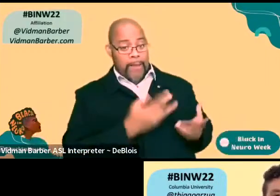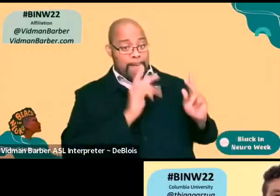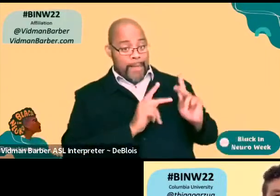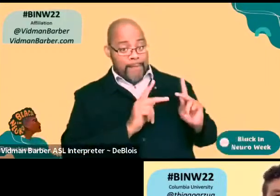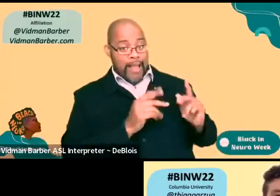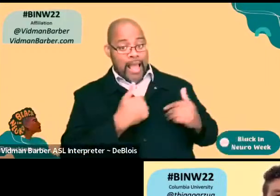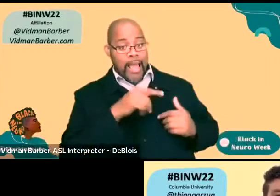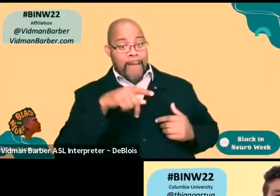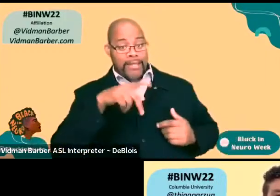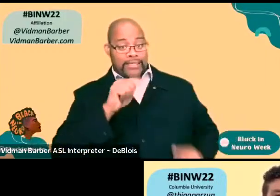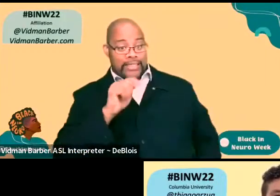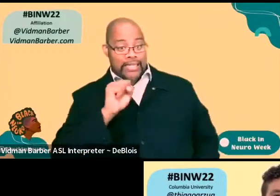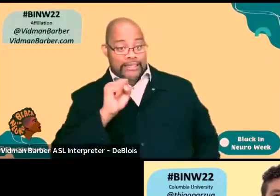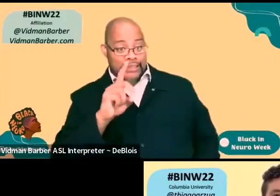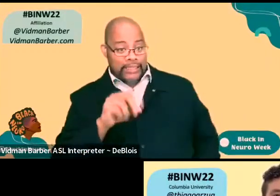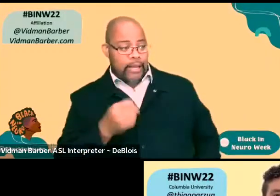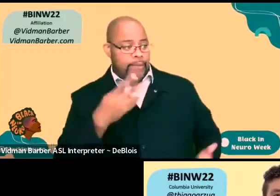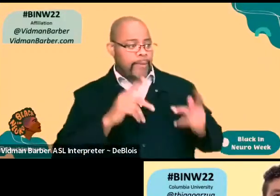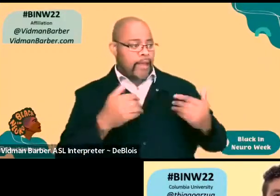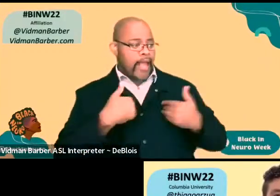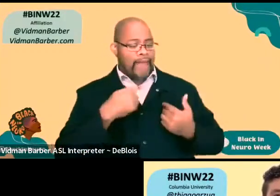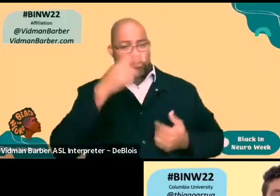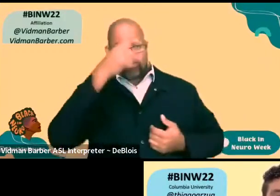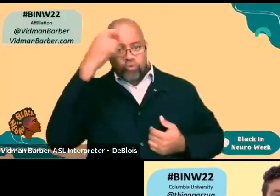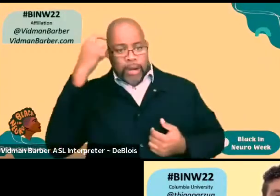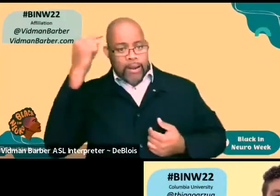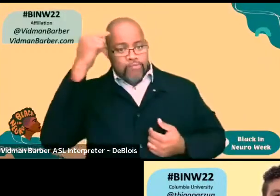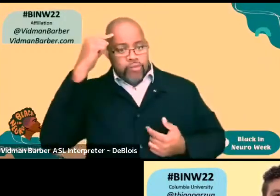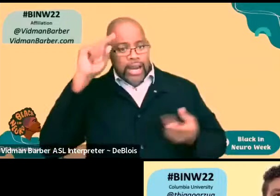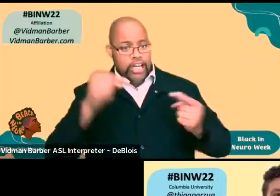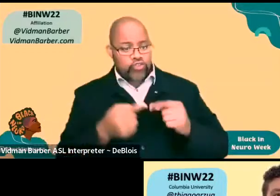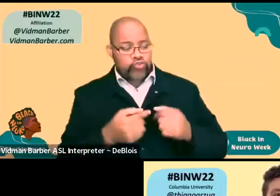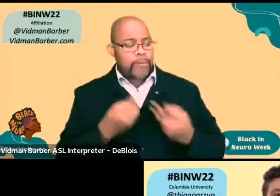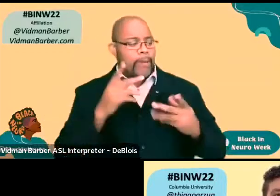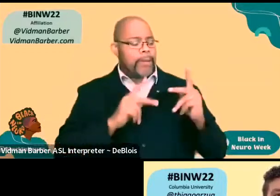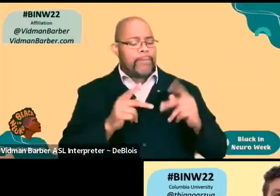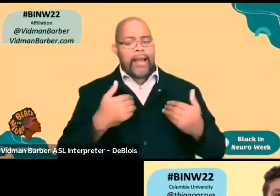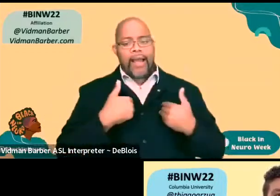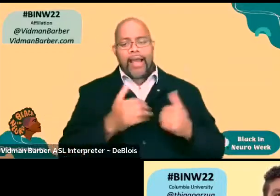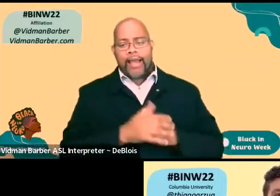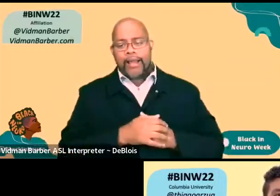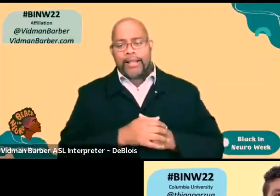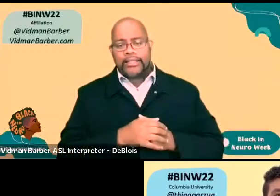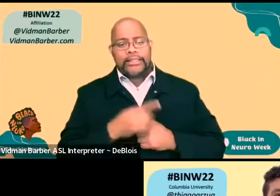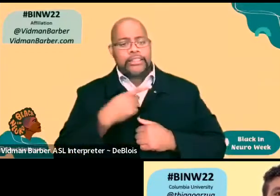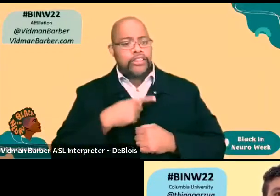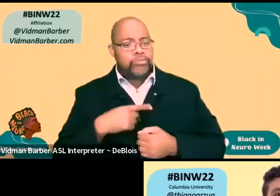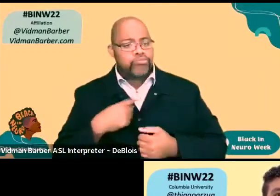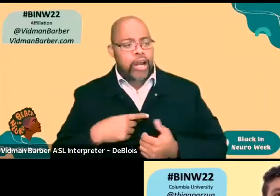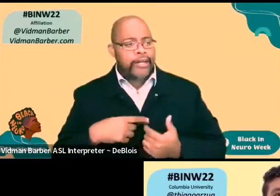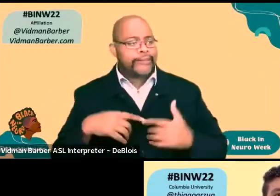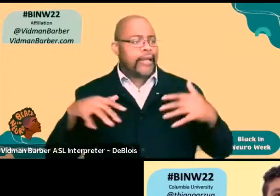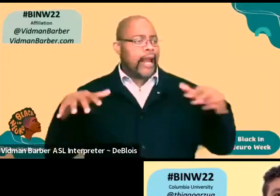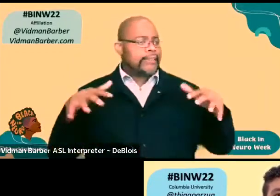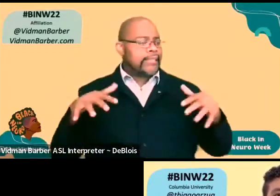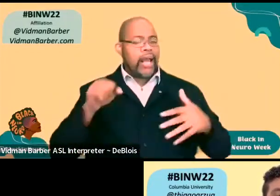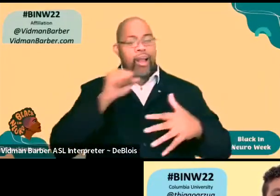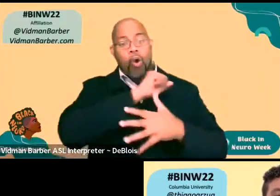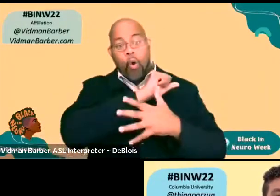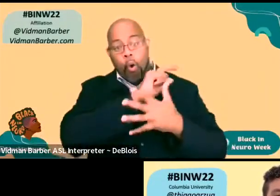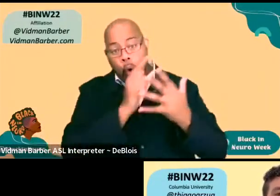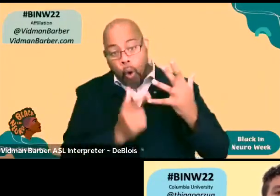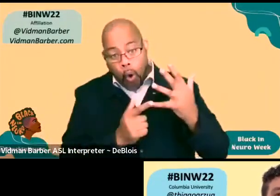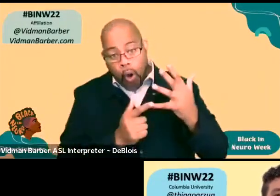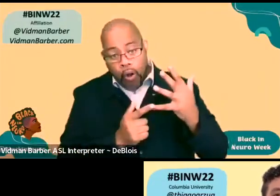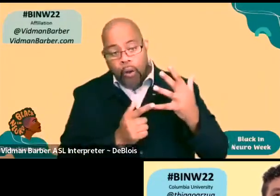had PTSD, how many people had traumatic brain injuries, how many people had depression, anxiety, all of those types of